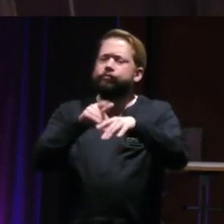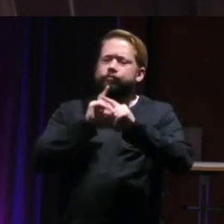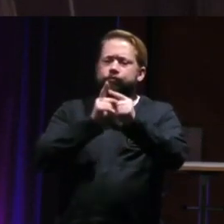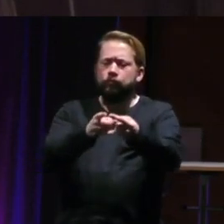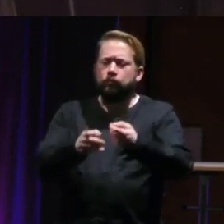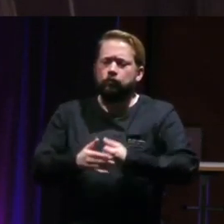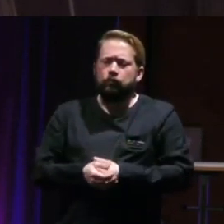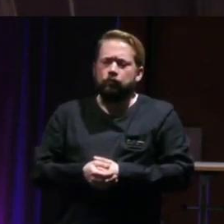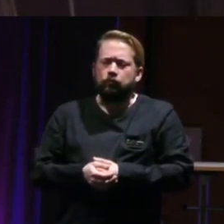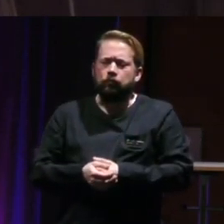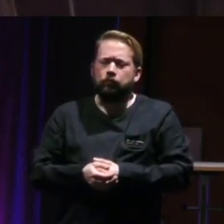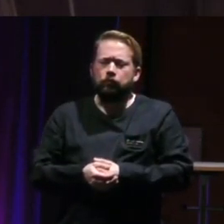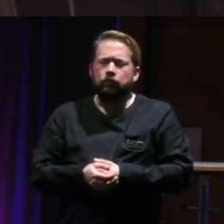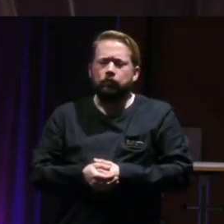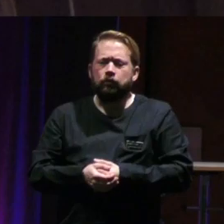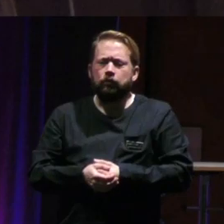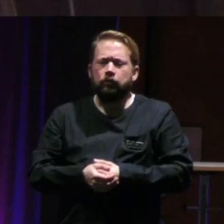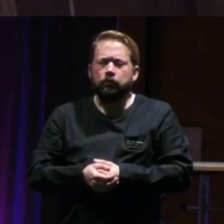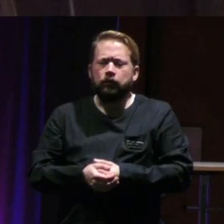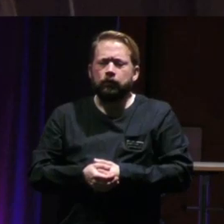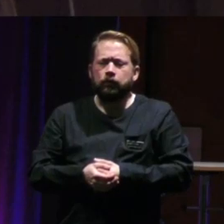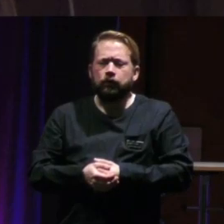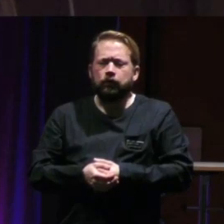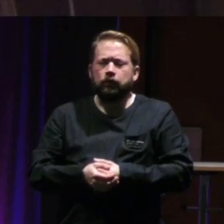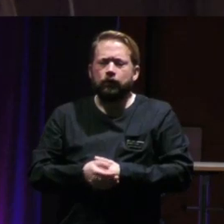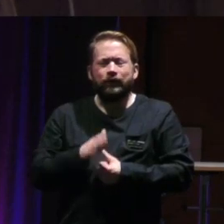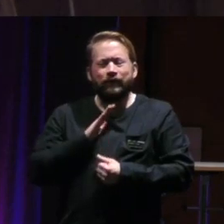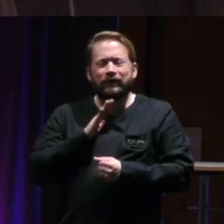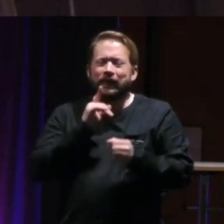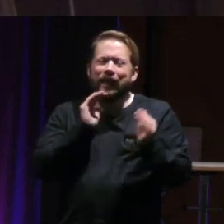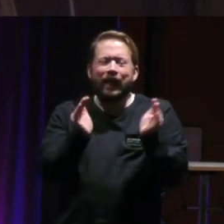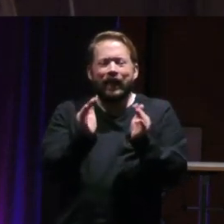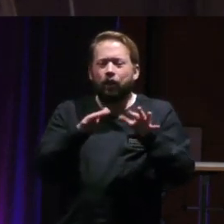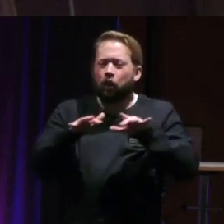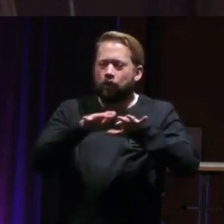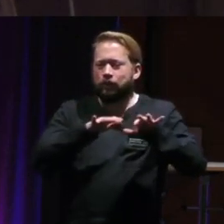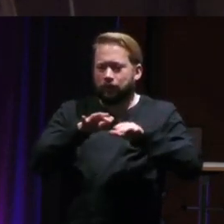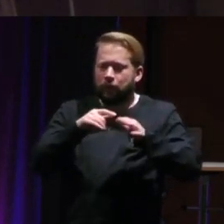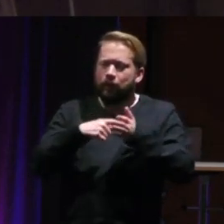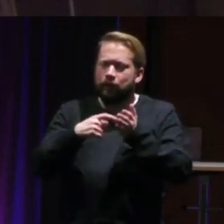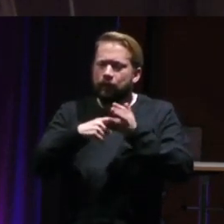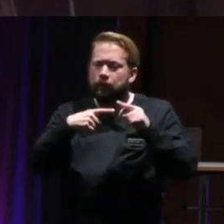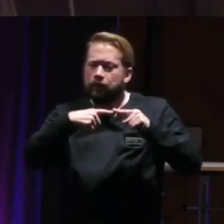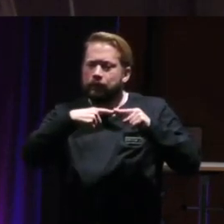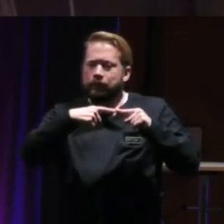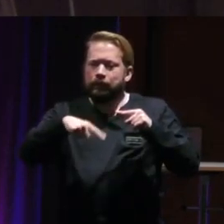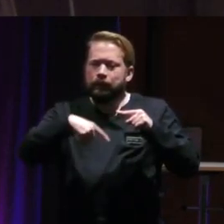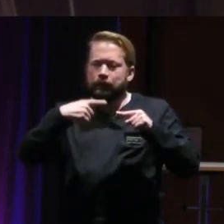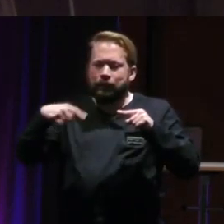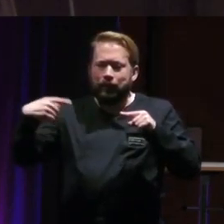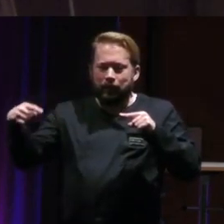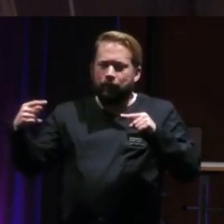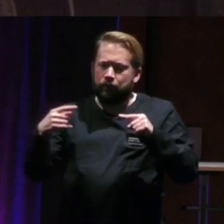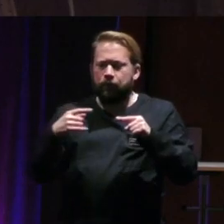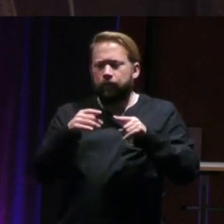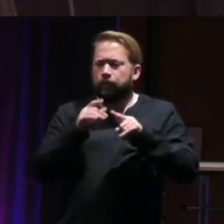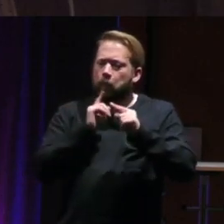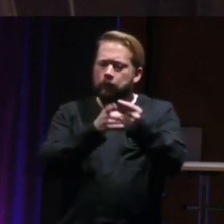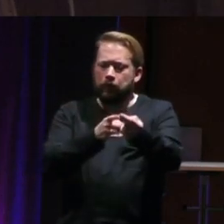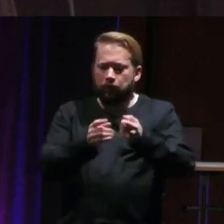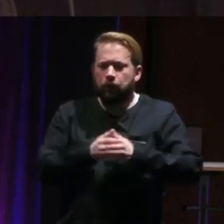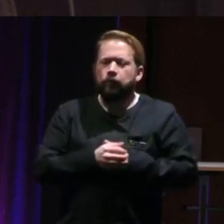have a small movement called Endless Protest who are like made by 16, 17 years